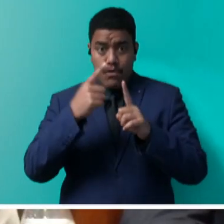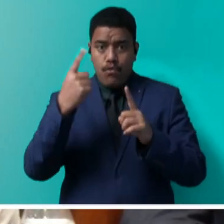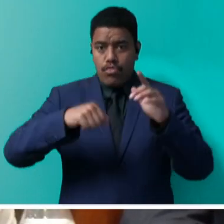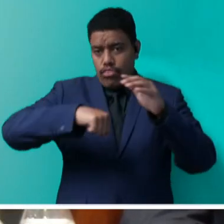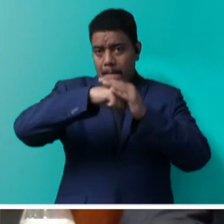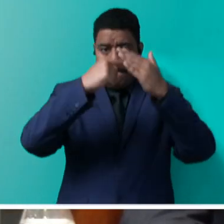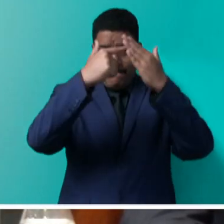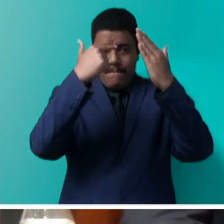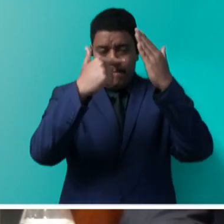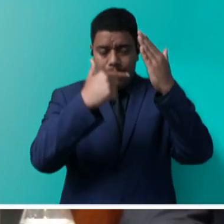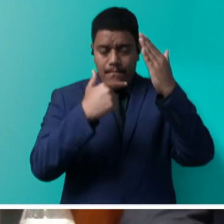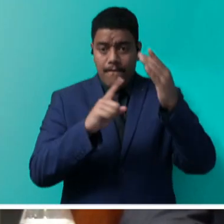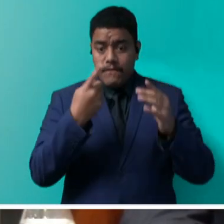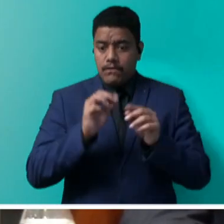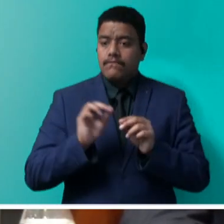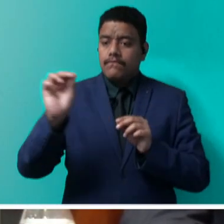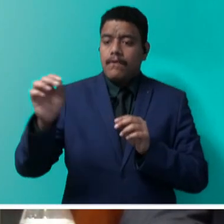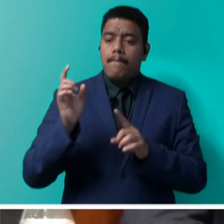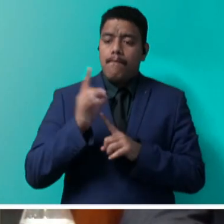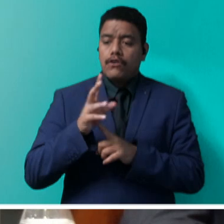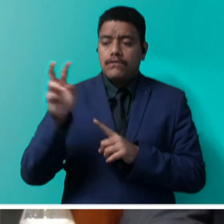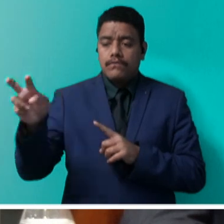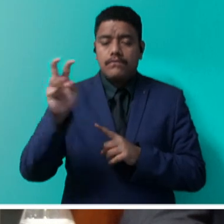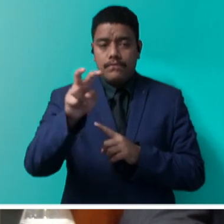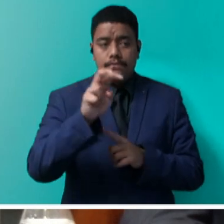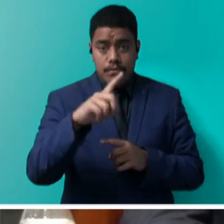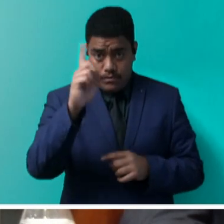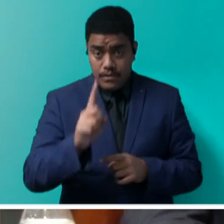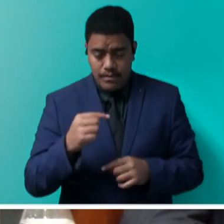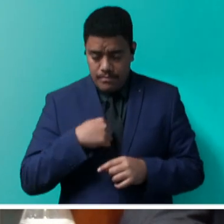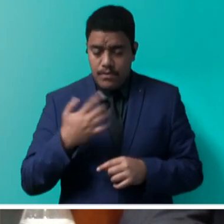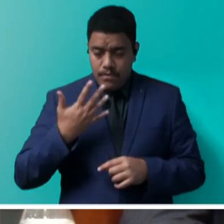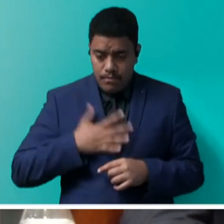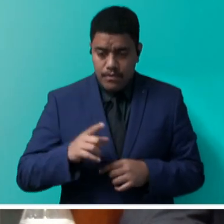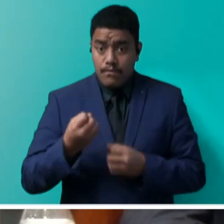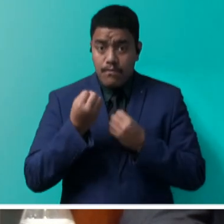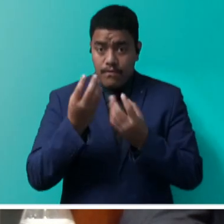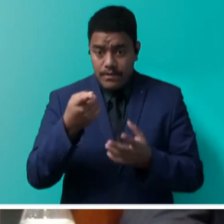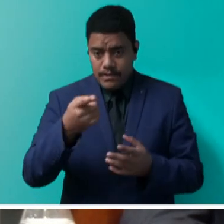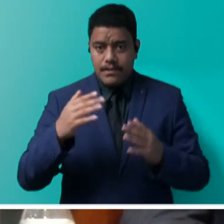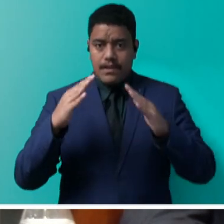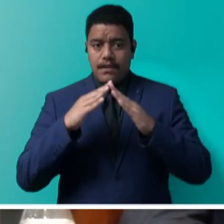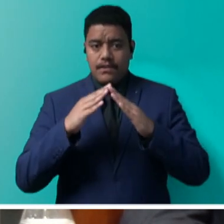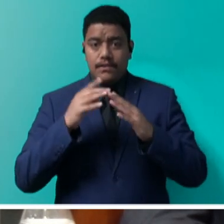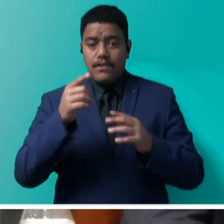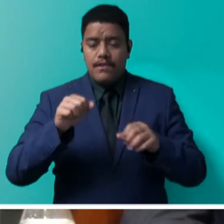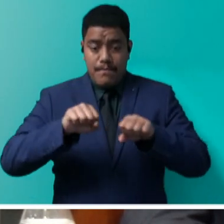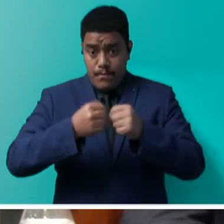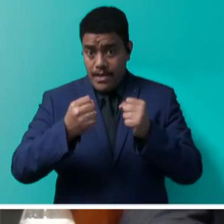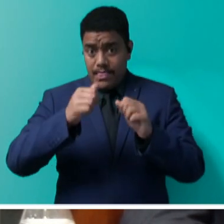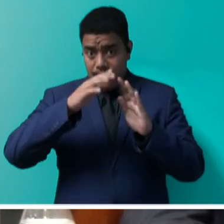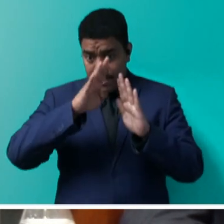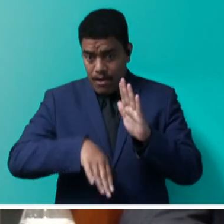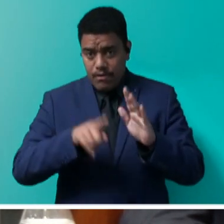allocate resources effectively. Honourable Speaker, sir, today I would like to provide this August House with a breakdown of the status